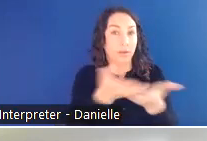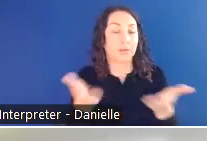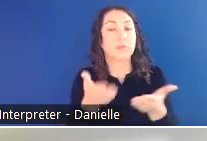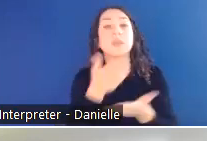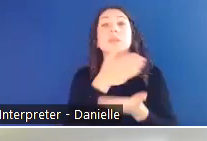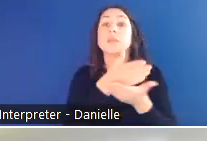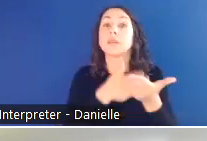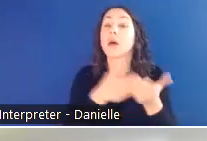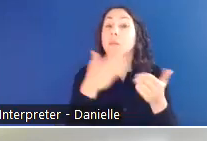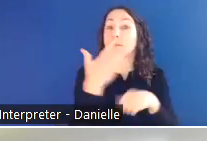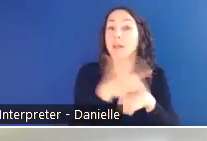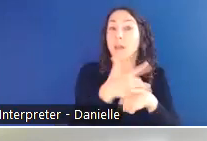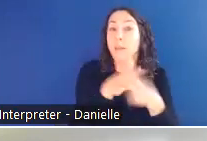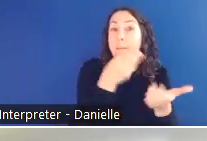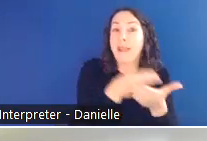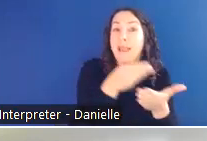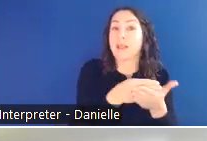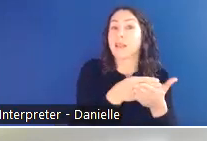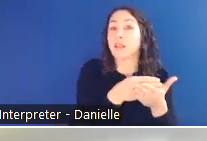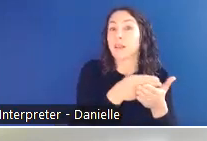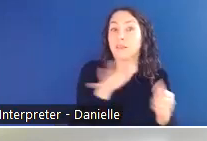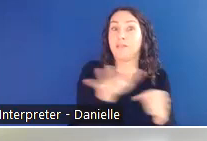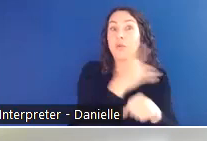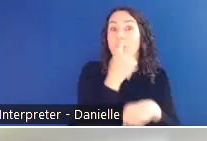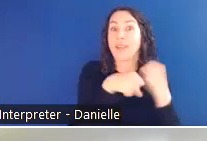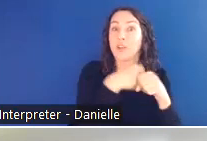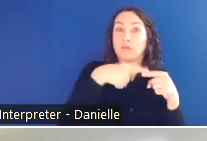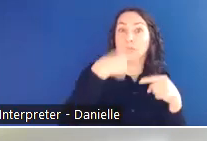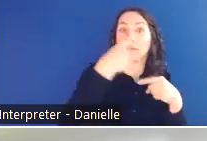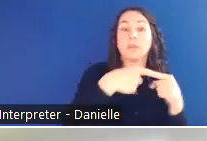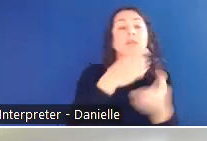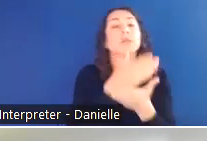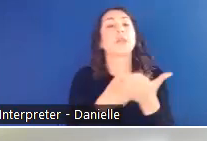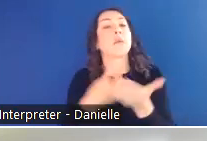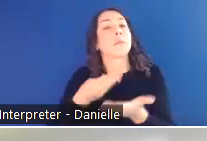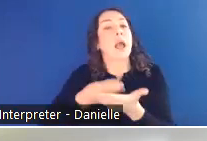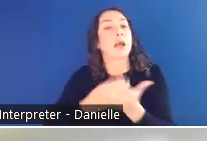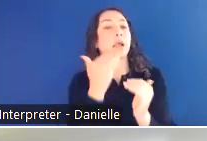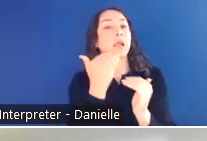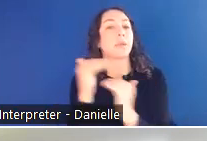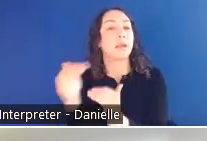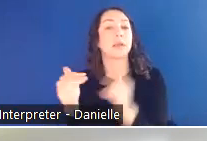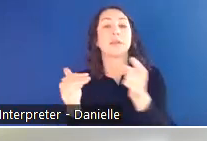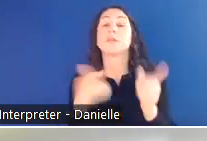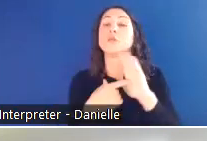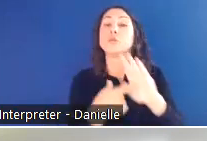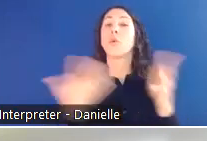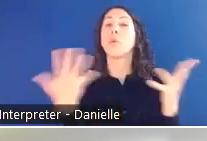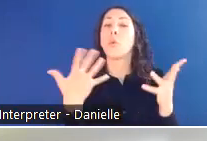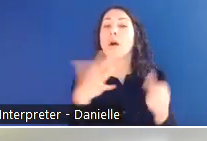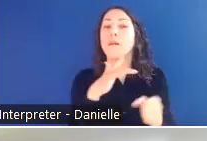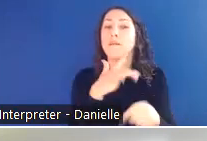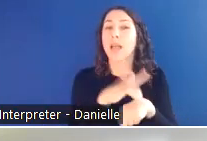rolling basis year-round, while others are limited in availability. This list shows the year-round opportunities available.